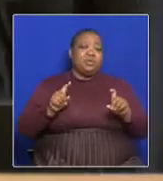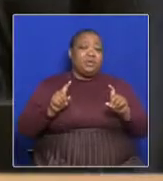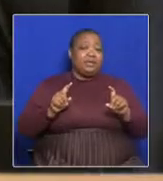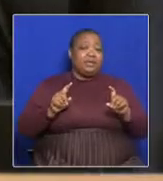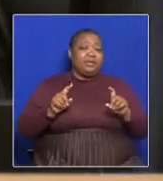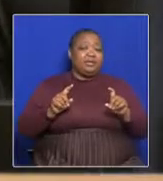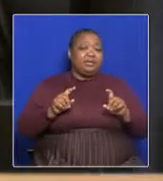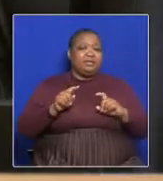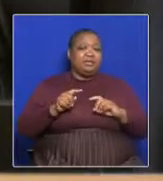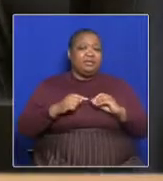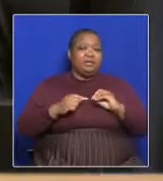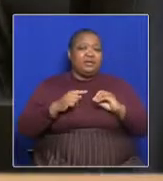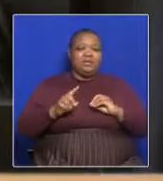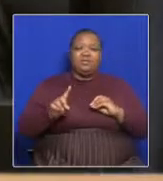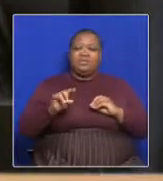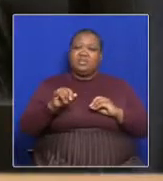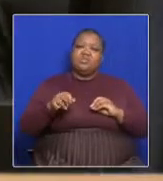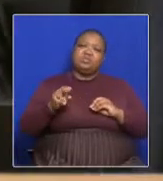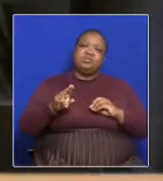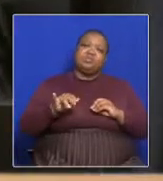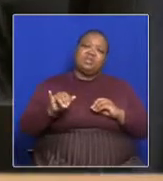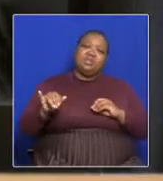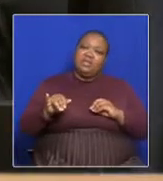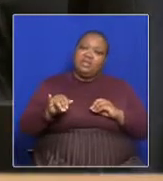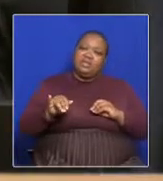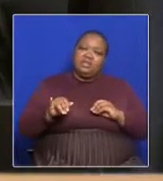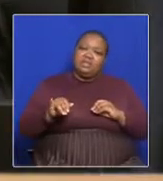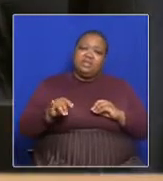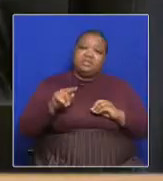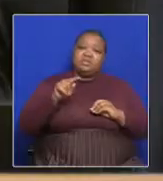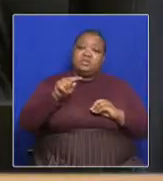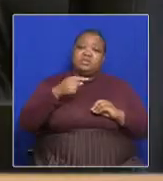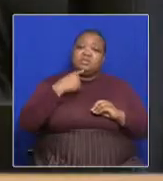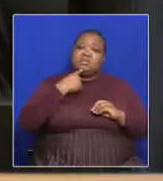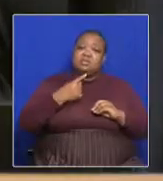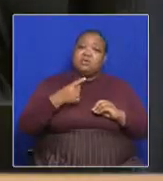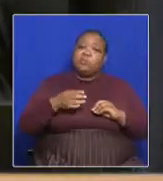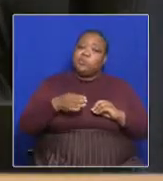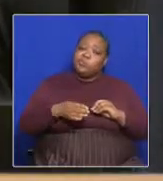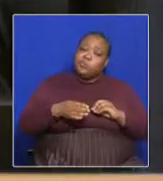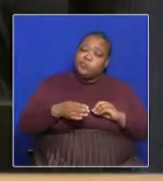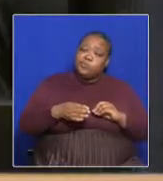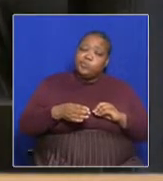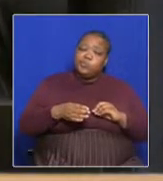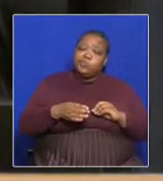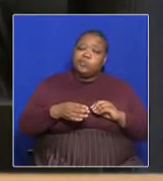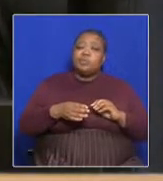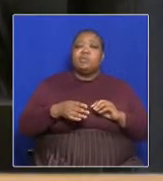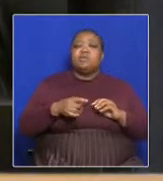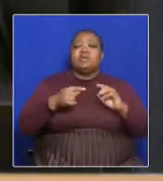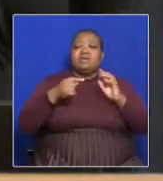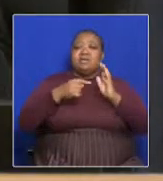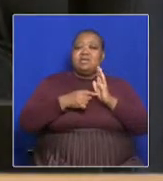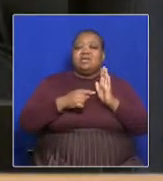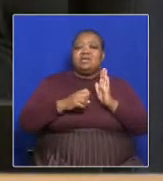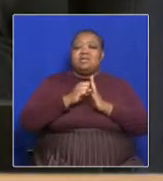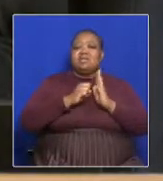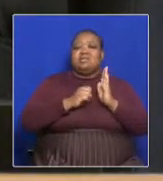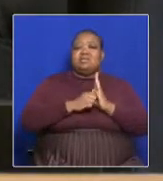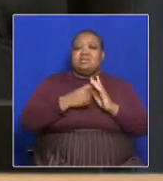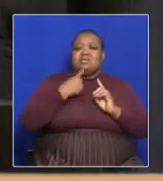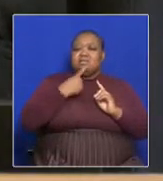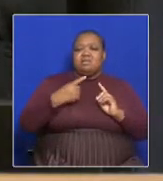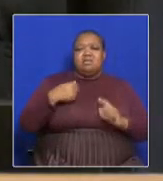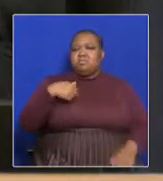of July. You claim he was there. Yes. He's filed a statement. He says, I wasn't there.